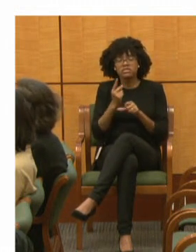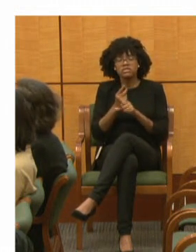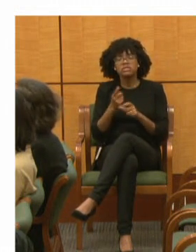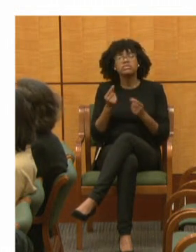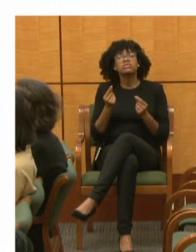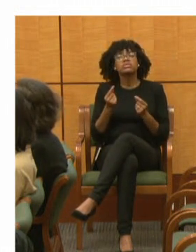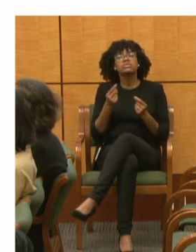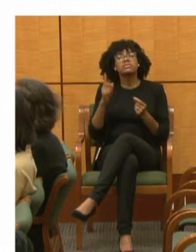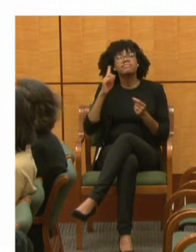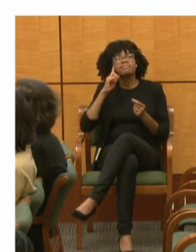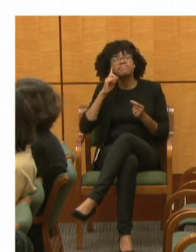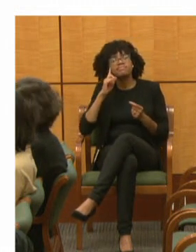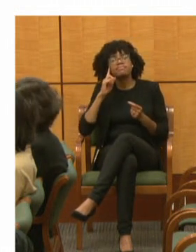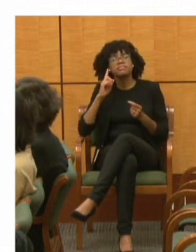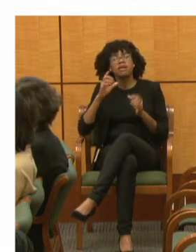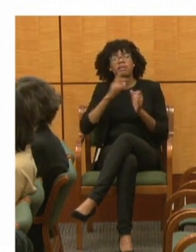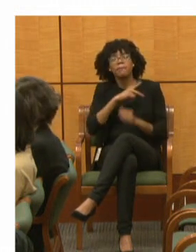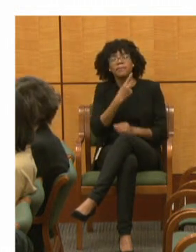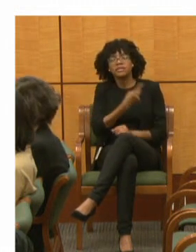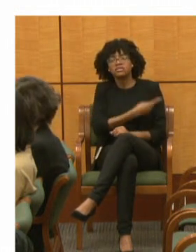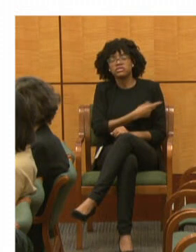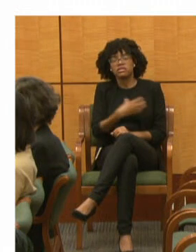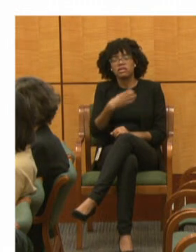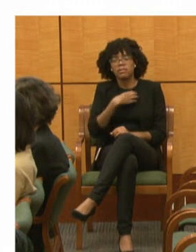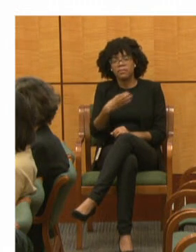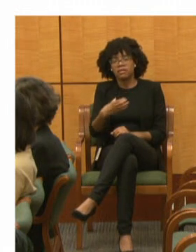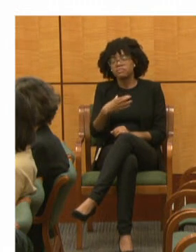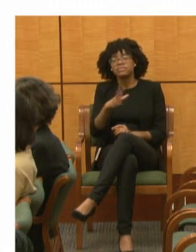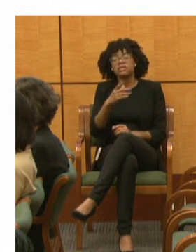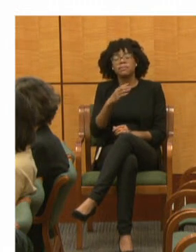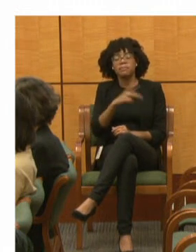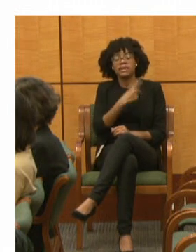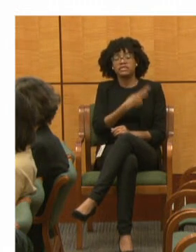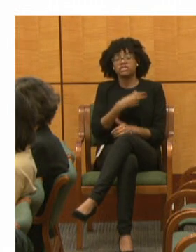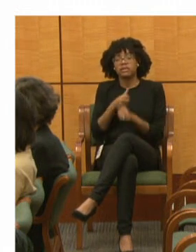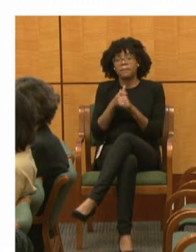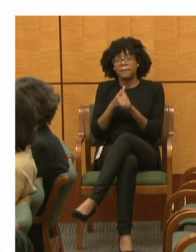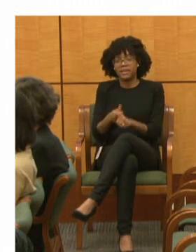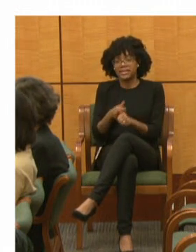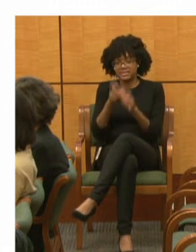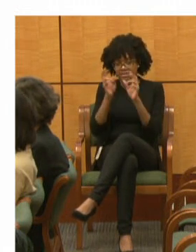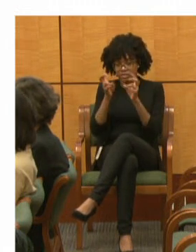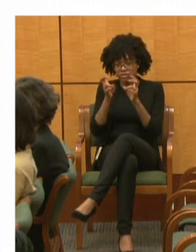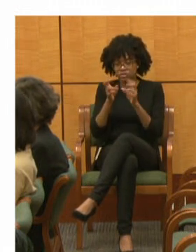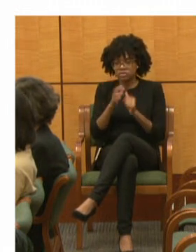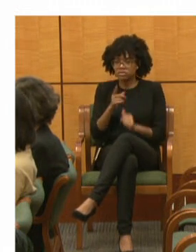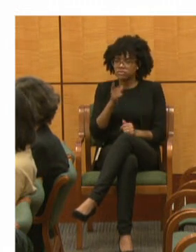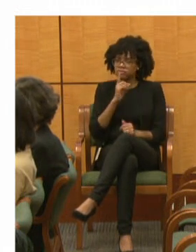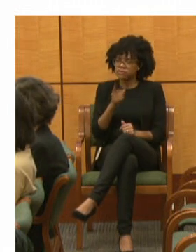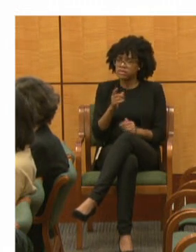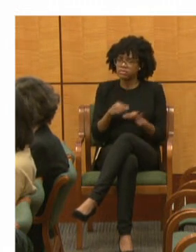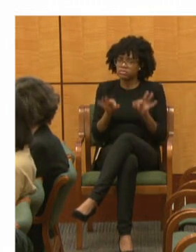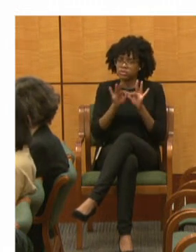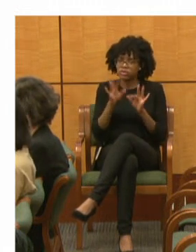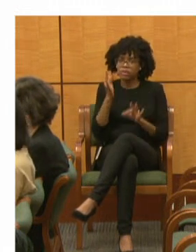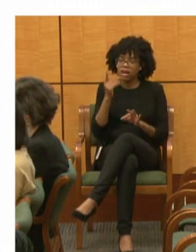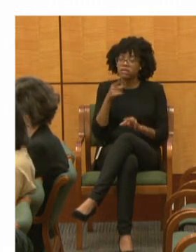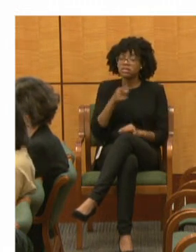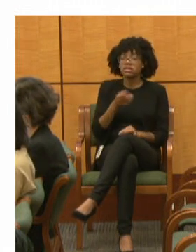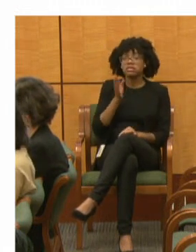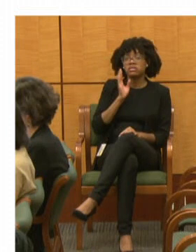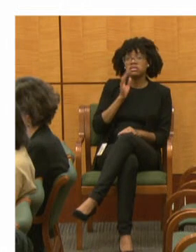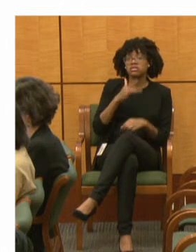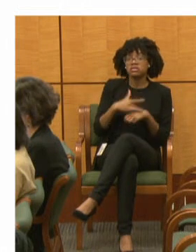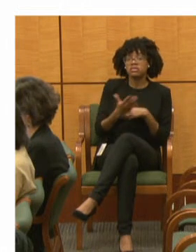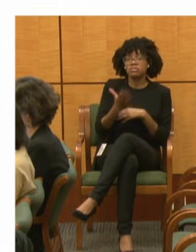issues is really a very common factor. We heard a presentation earlier this morning talking about some patients prefer